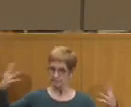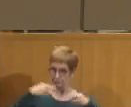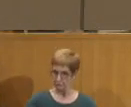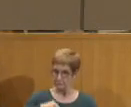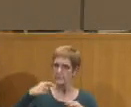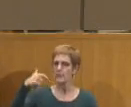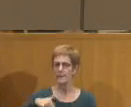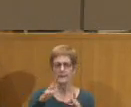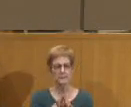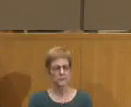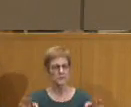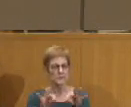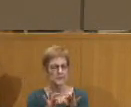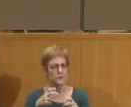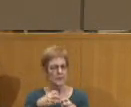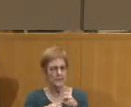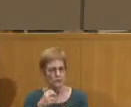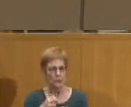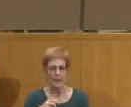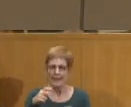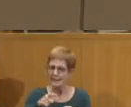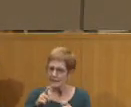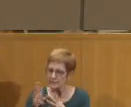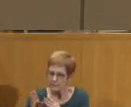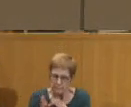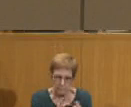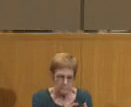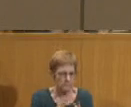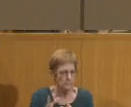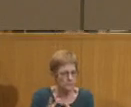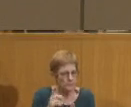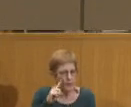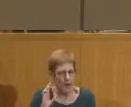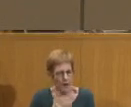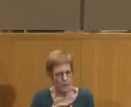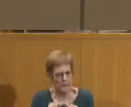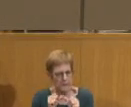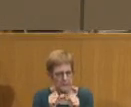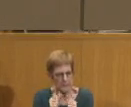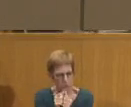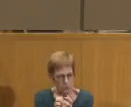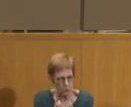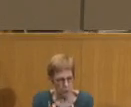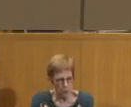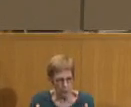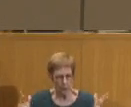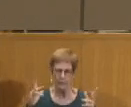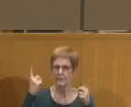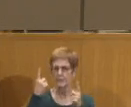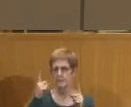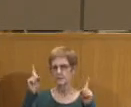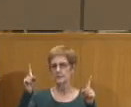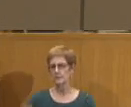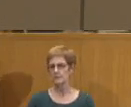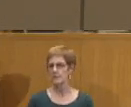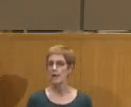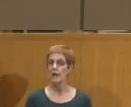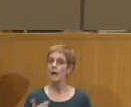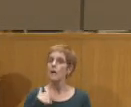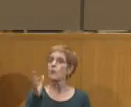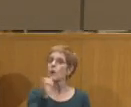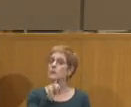this is an opportunity for us to address and correct the inequity in our city in the most visible way.